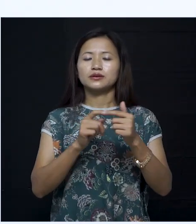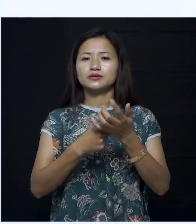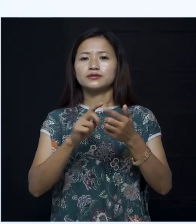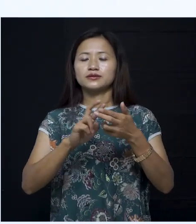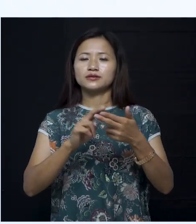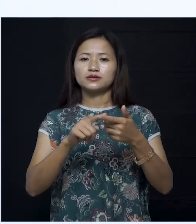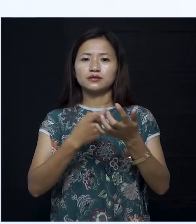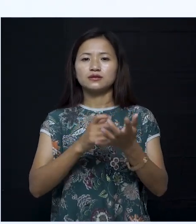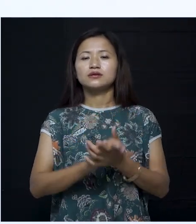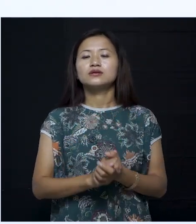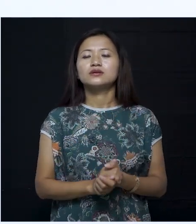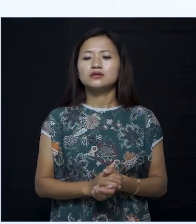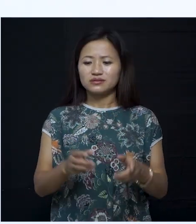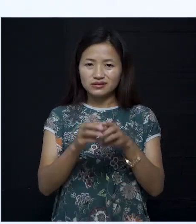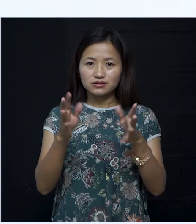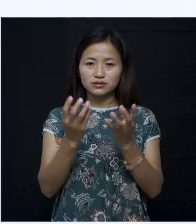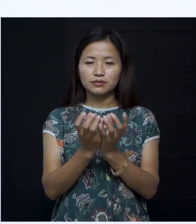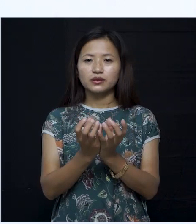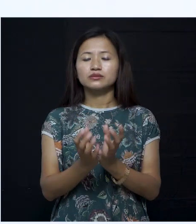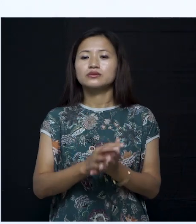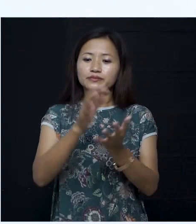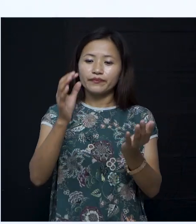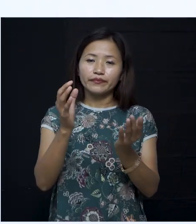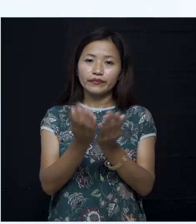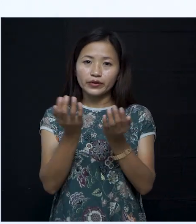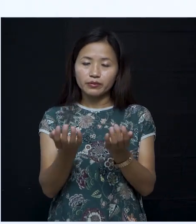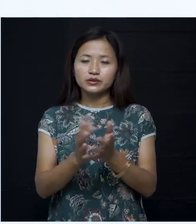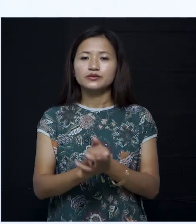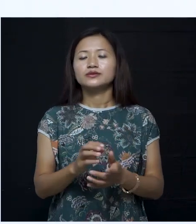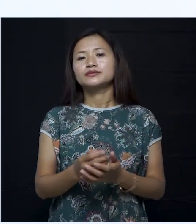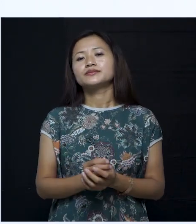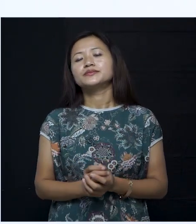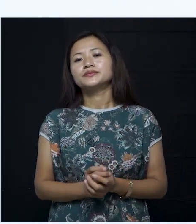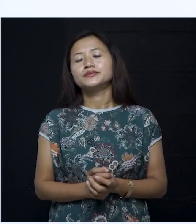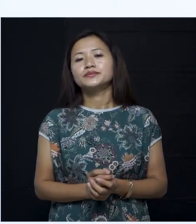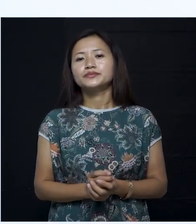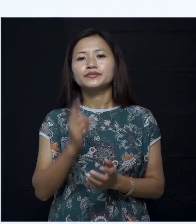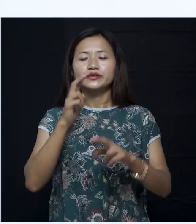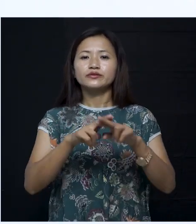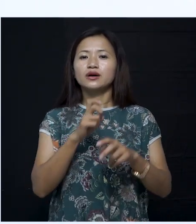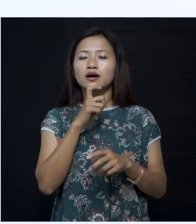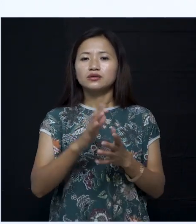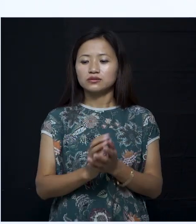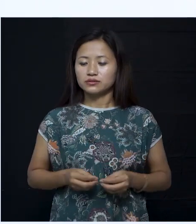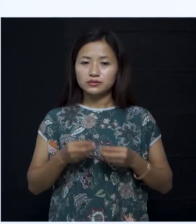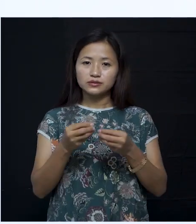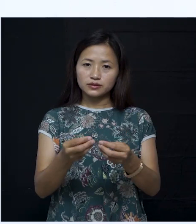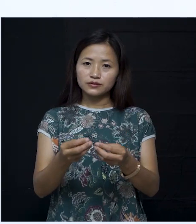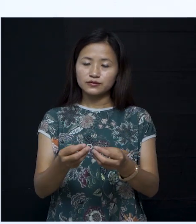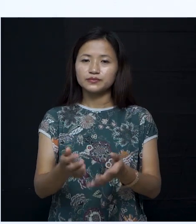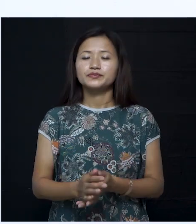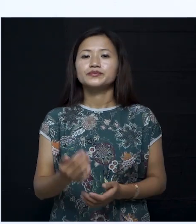you the amount of something, and those words are called as quantifiers. If I ask you to give me an